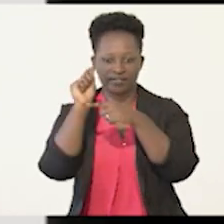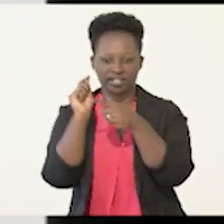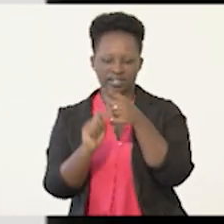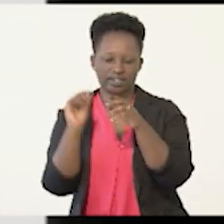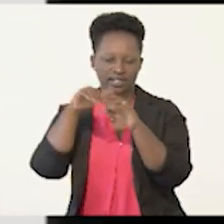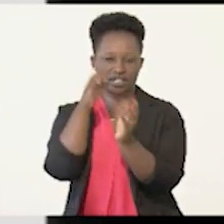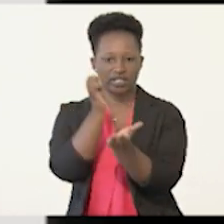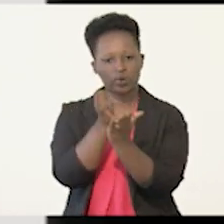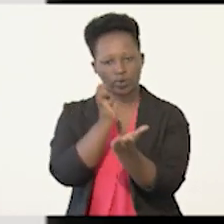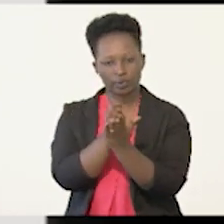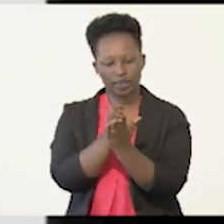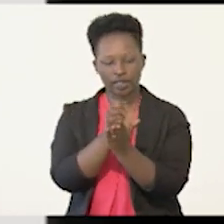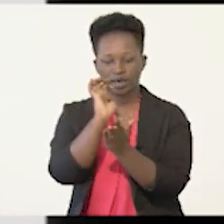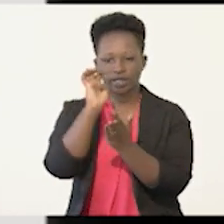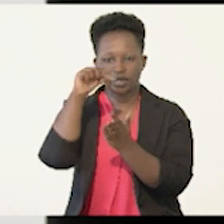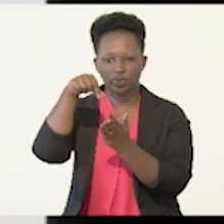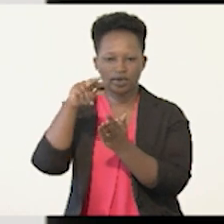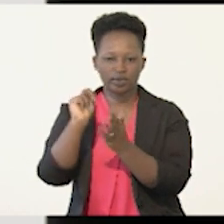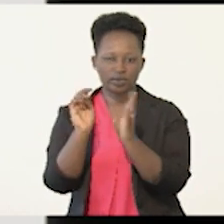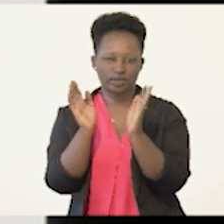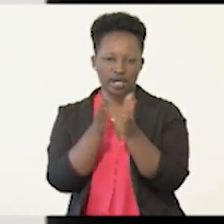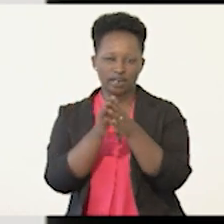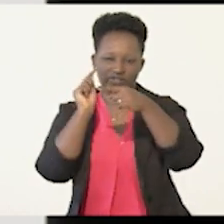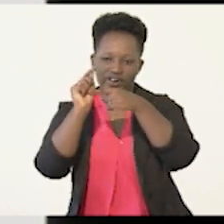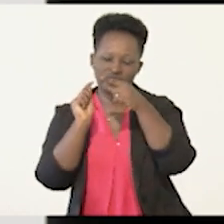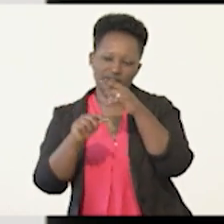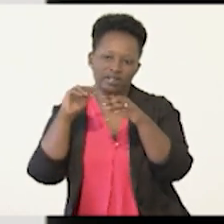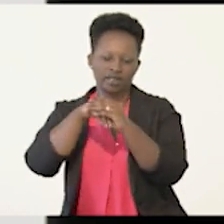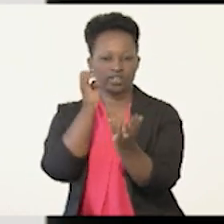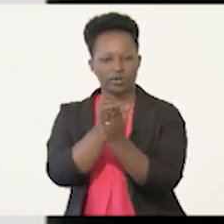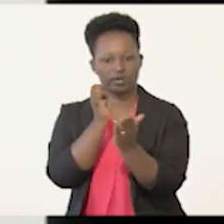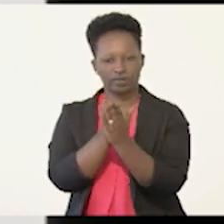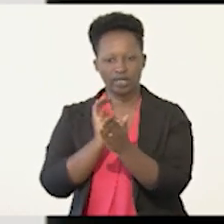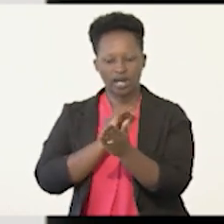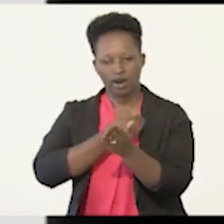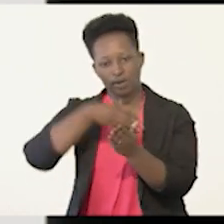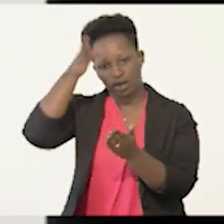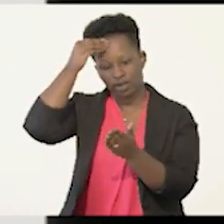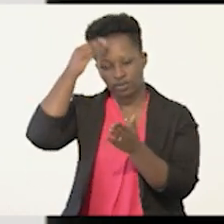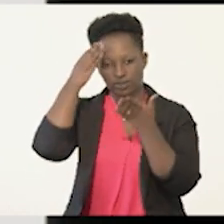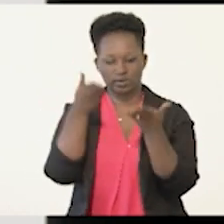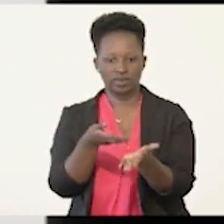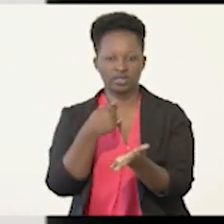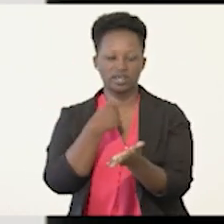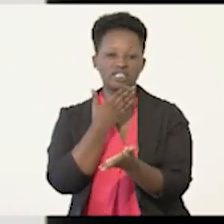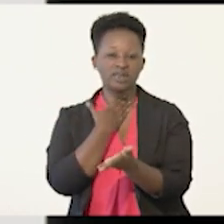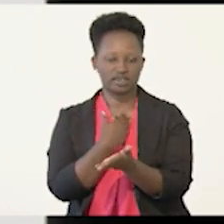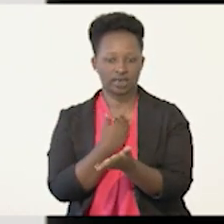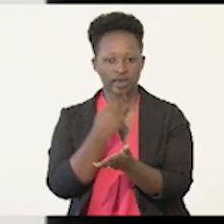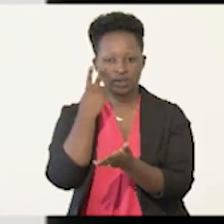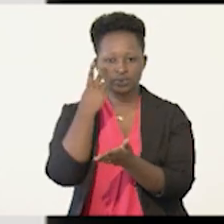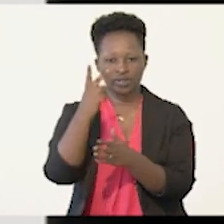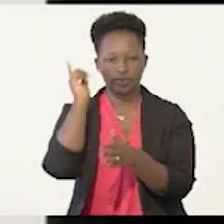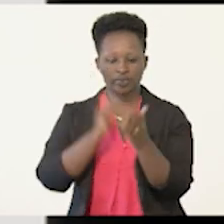economics. Equations and fractions in economics. And our lesson today, I want us to look